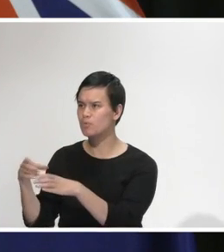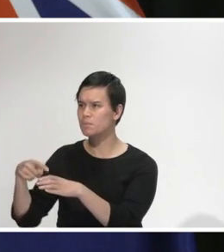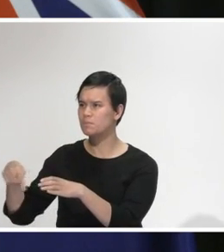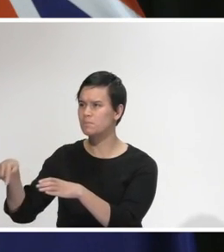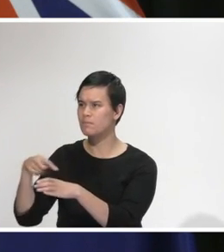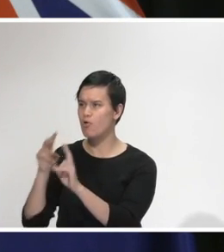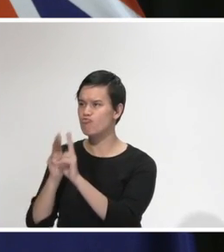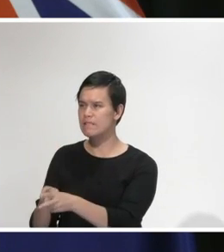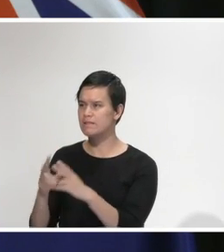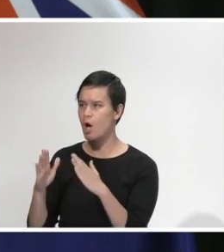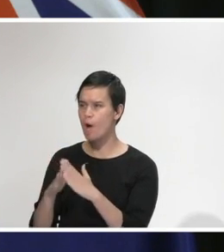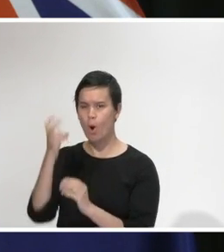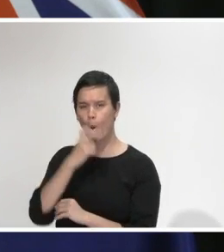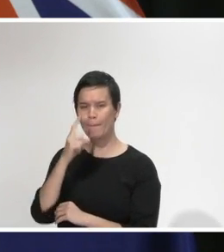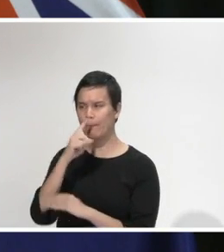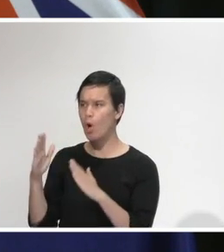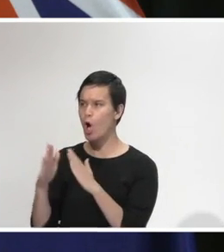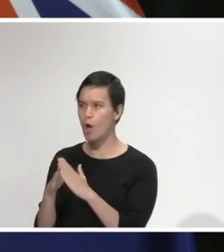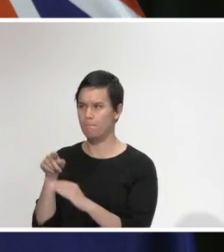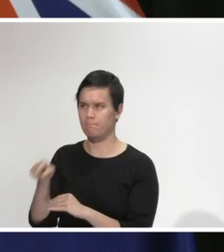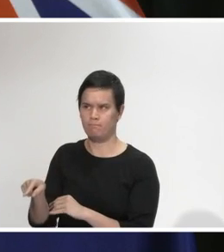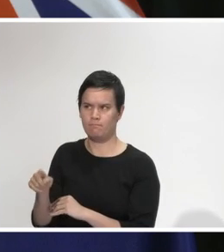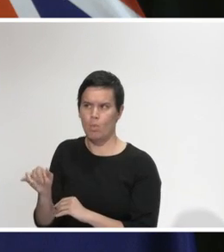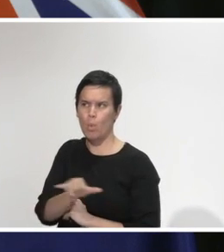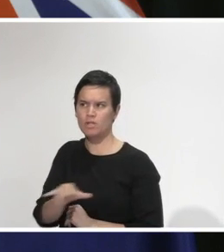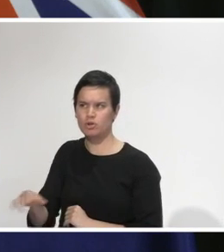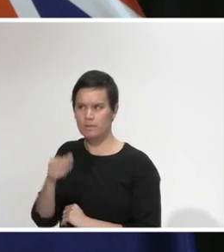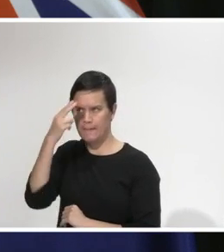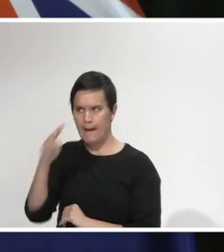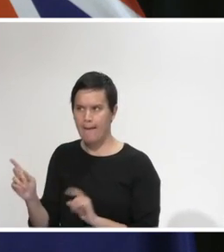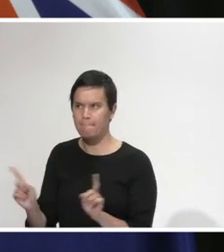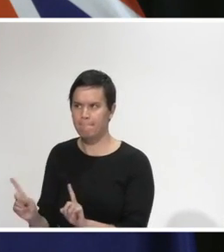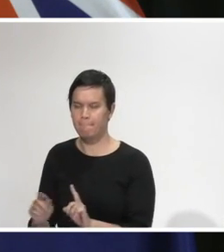that rest home. What I can say, though, is that cluster includes